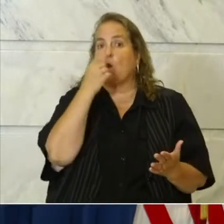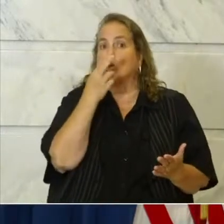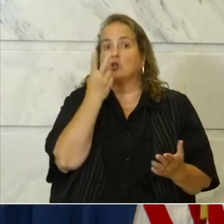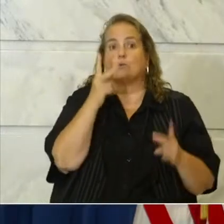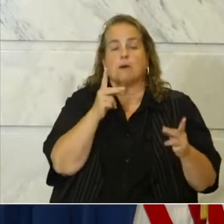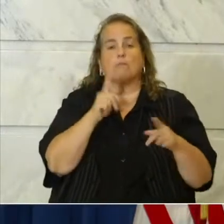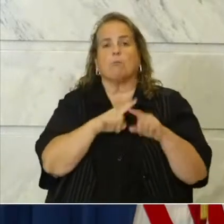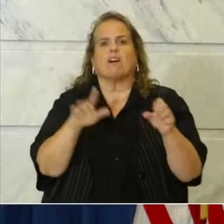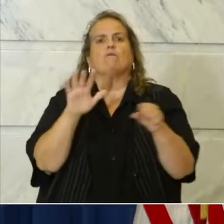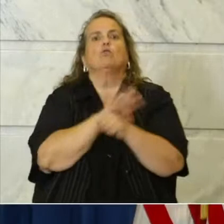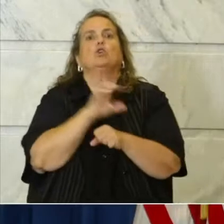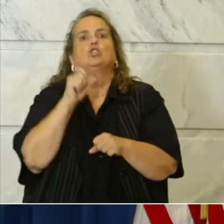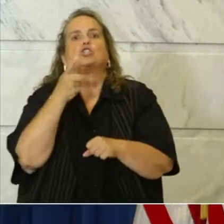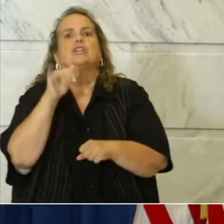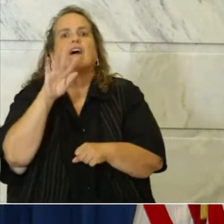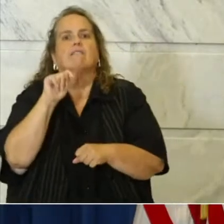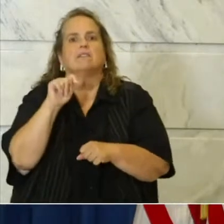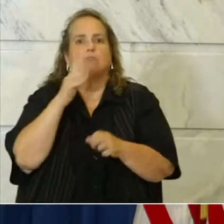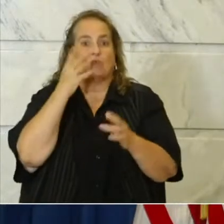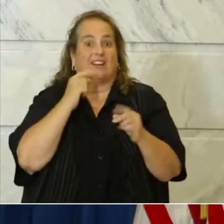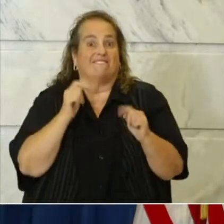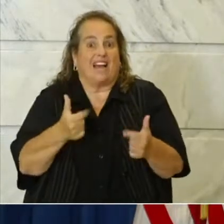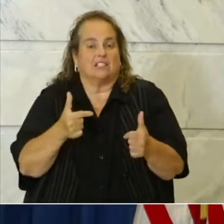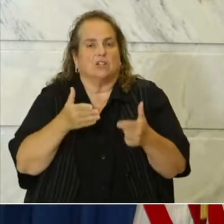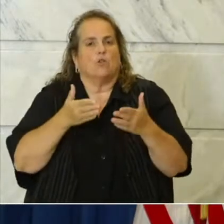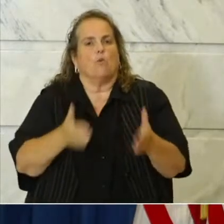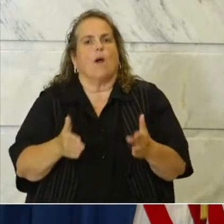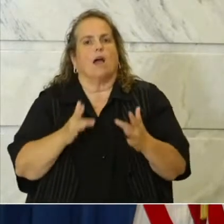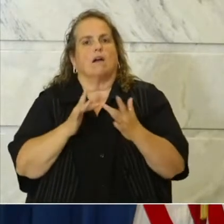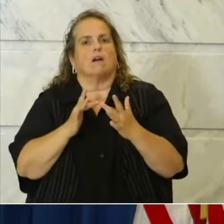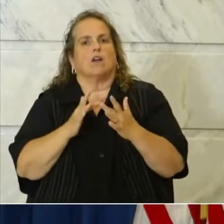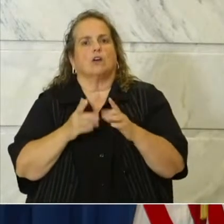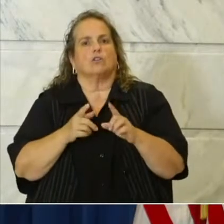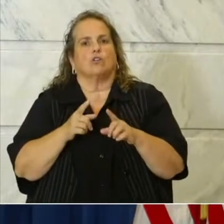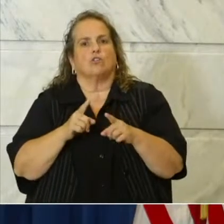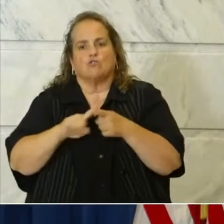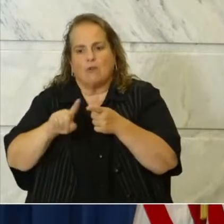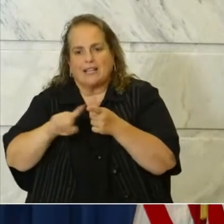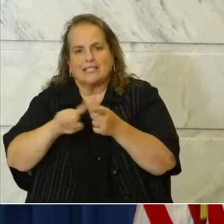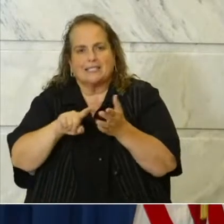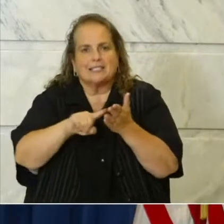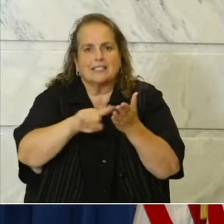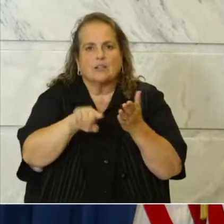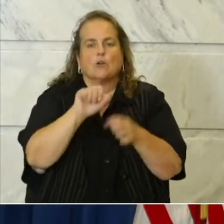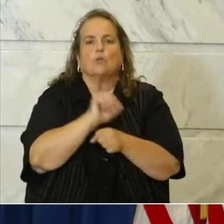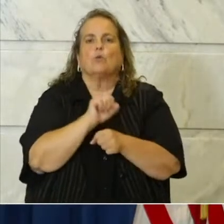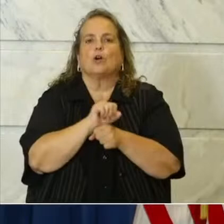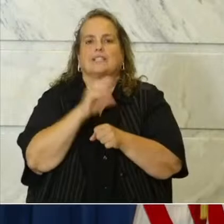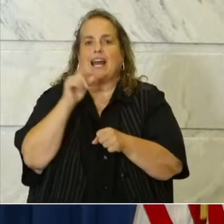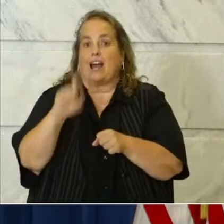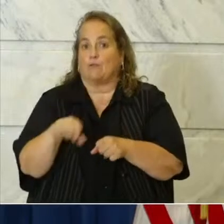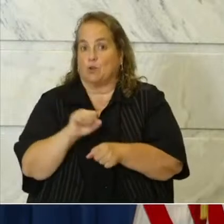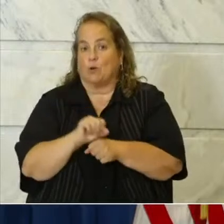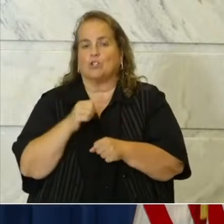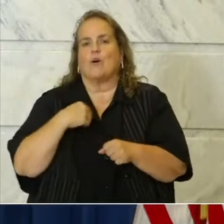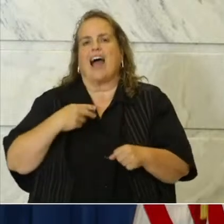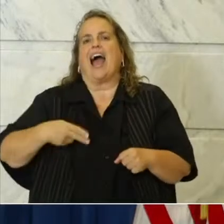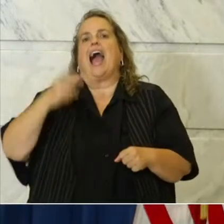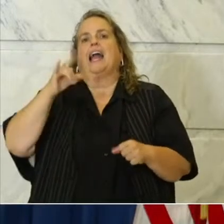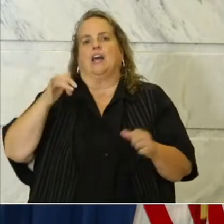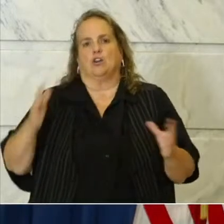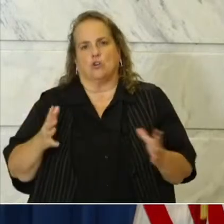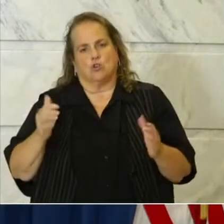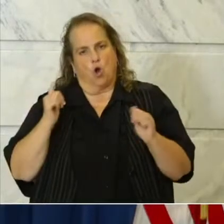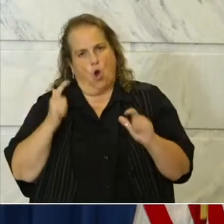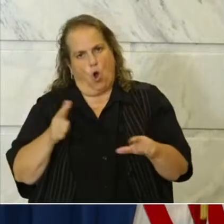entire shift pretty quickly with the way that contact tracing works and would have to work. So I would just highly encourage all our employers